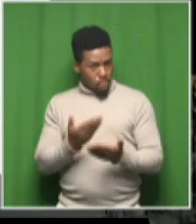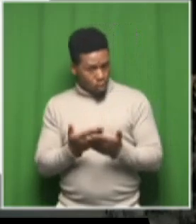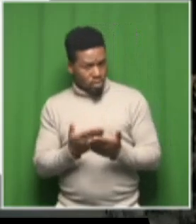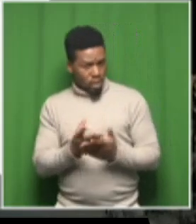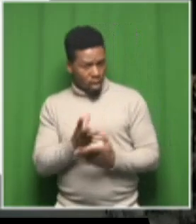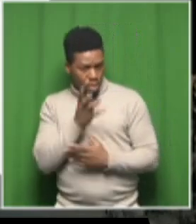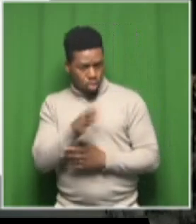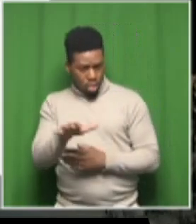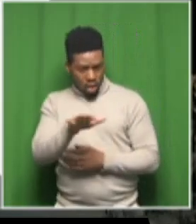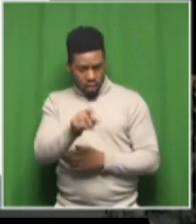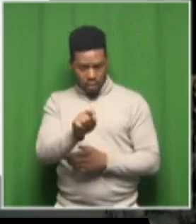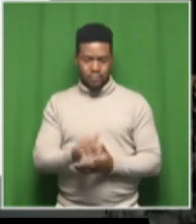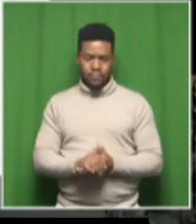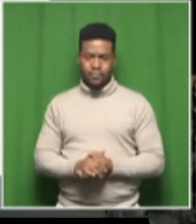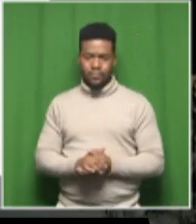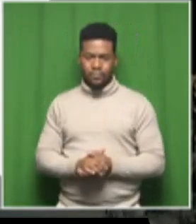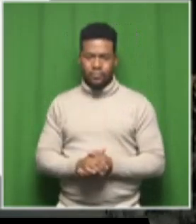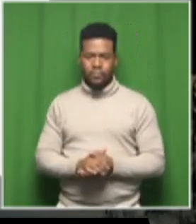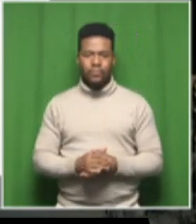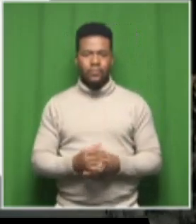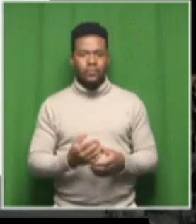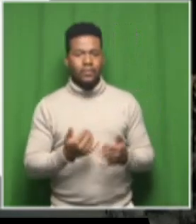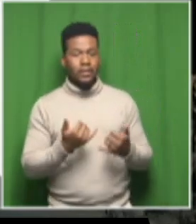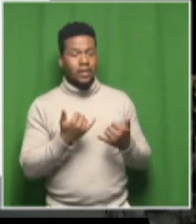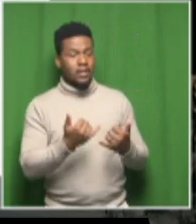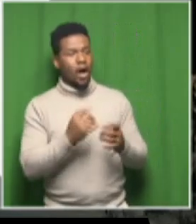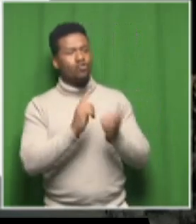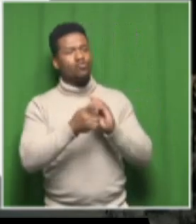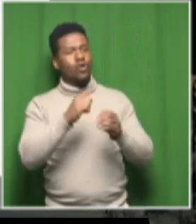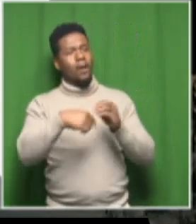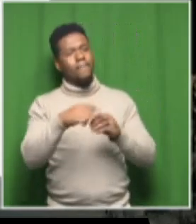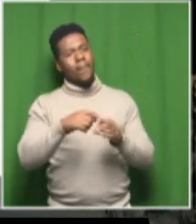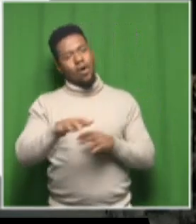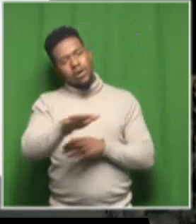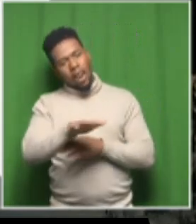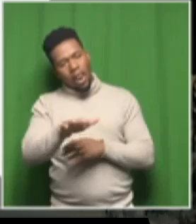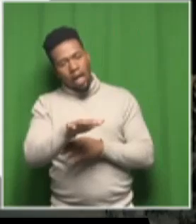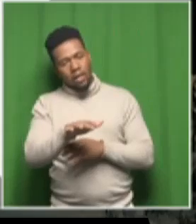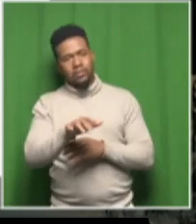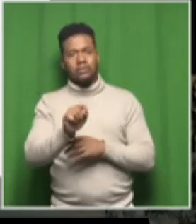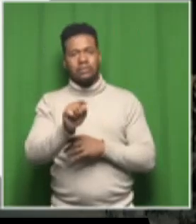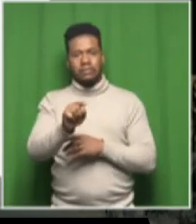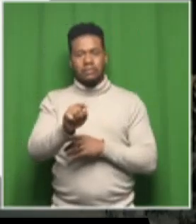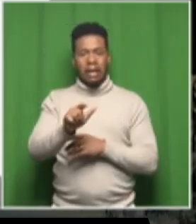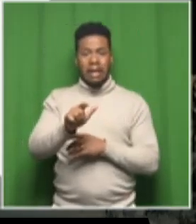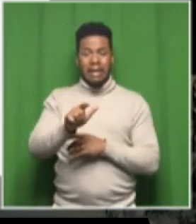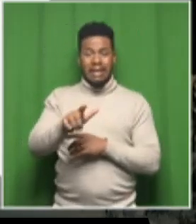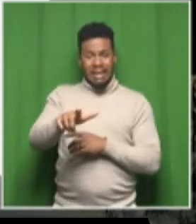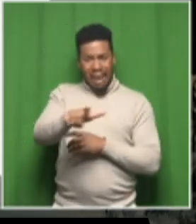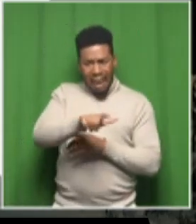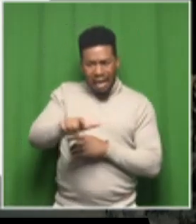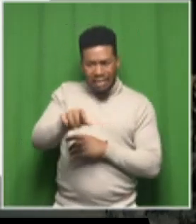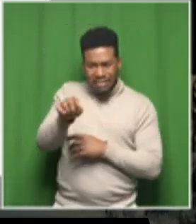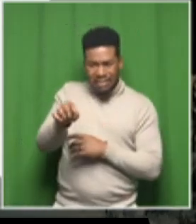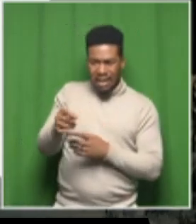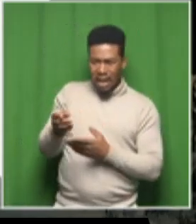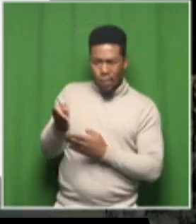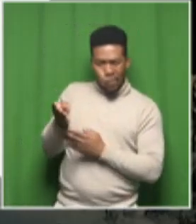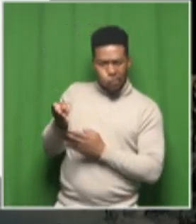of unused land, Athi, I want to bring you back into the conversation because with the availability of land at our disposal, perhaps even in most